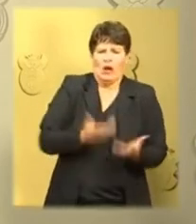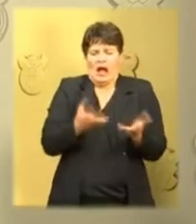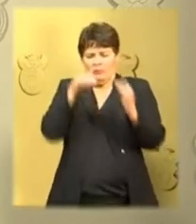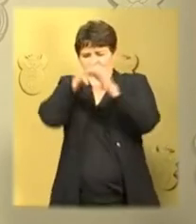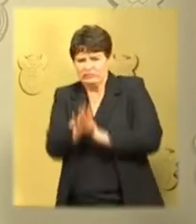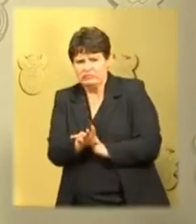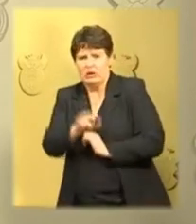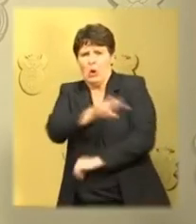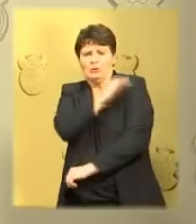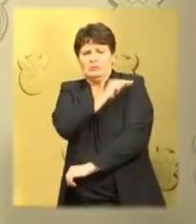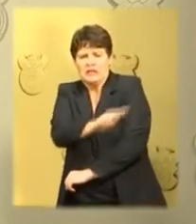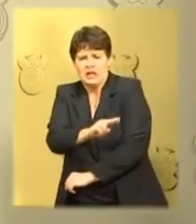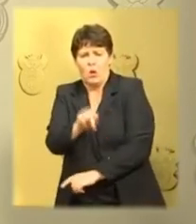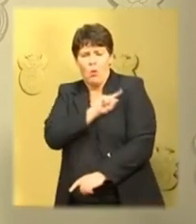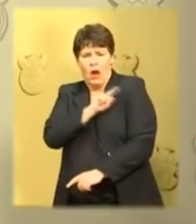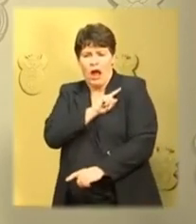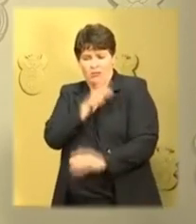the care that they need.